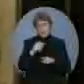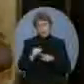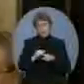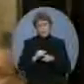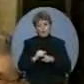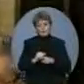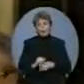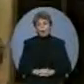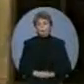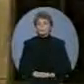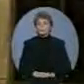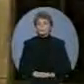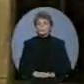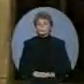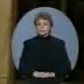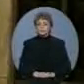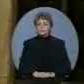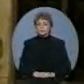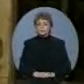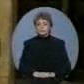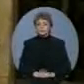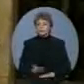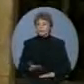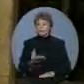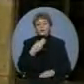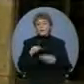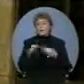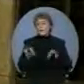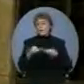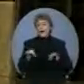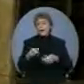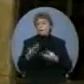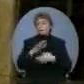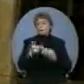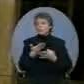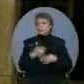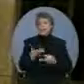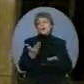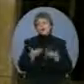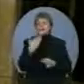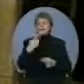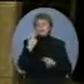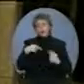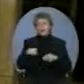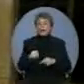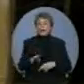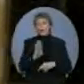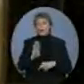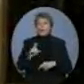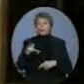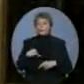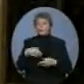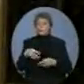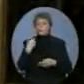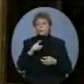Mr. Speaker, I'm sure those kind of one-liners might work at the Reform Party barbecues, but the reality is they've paid $4